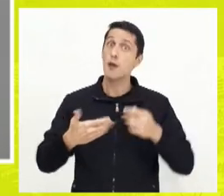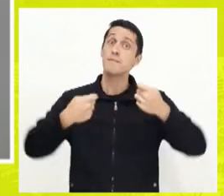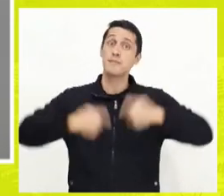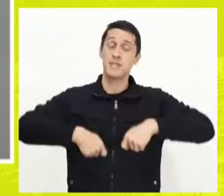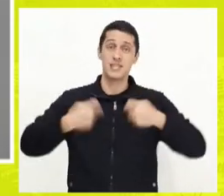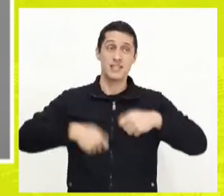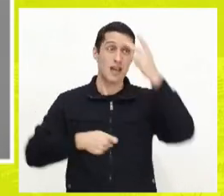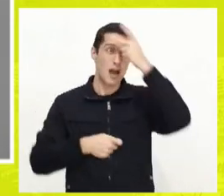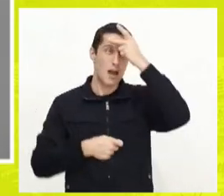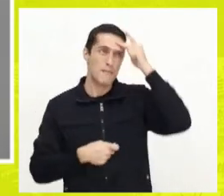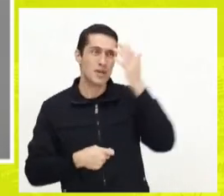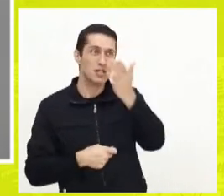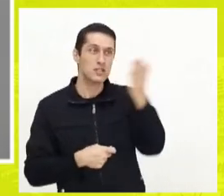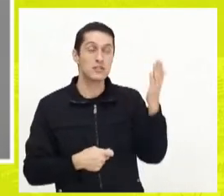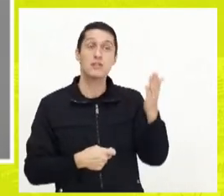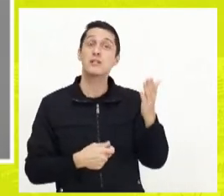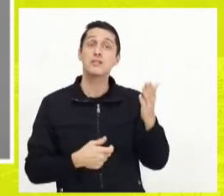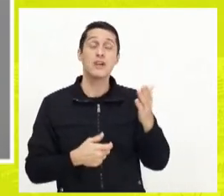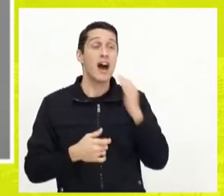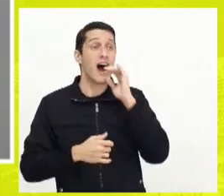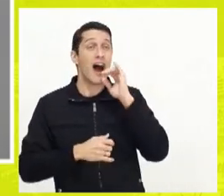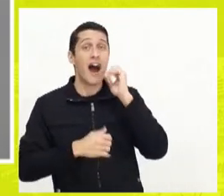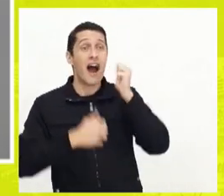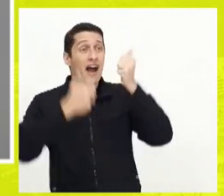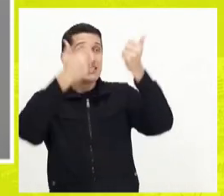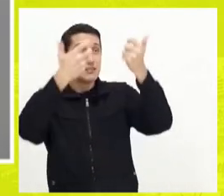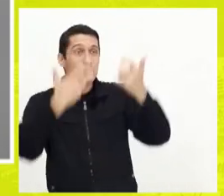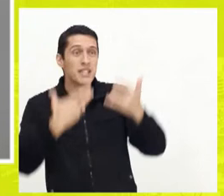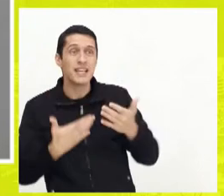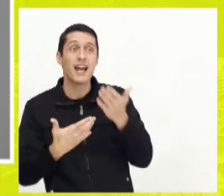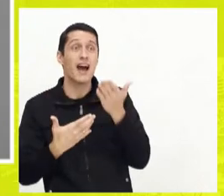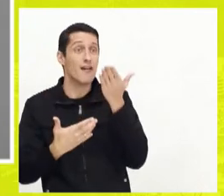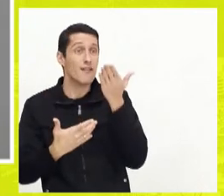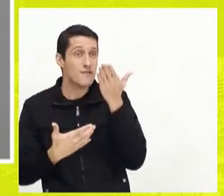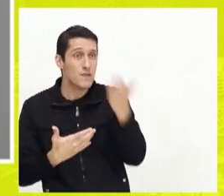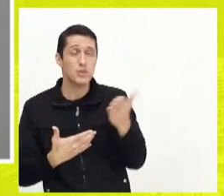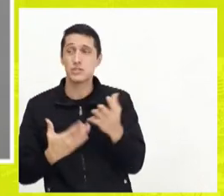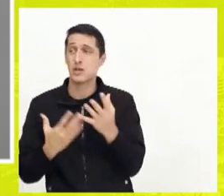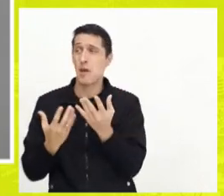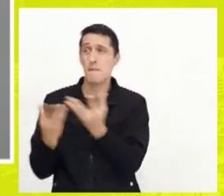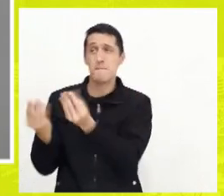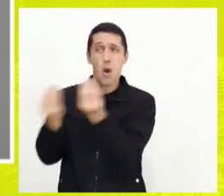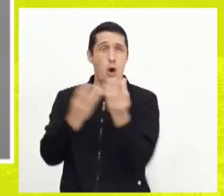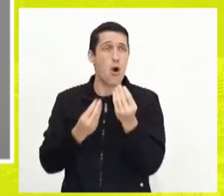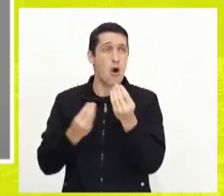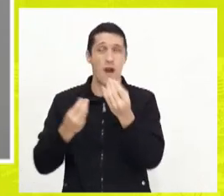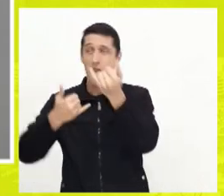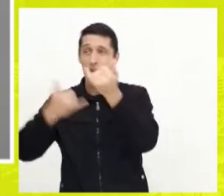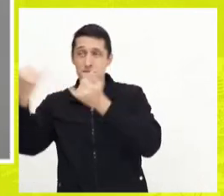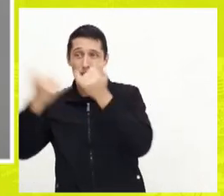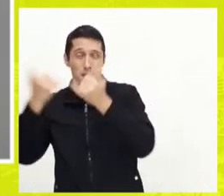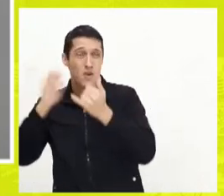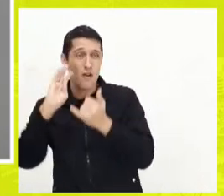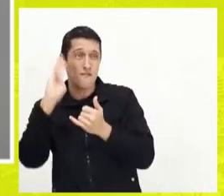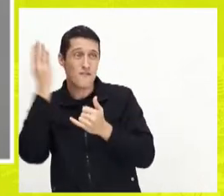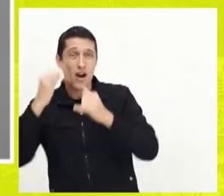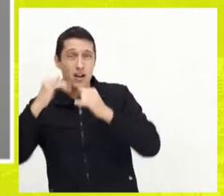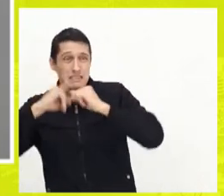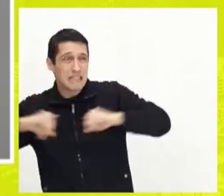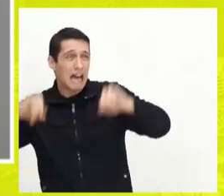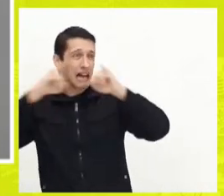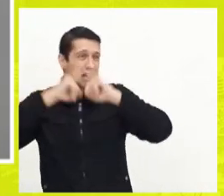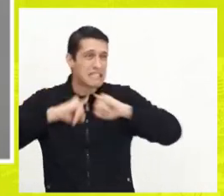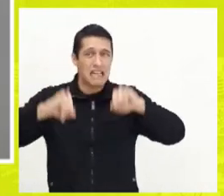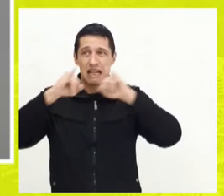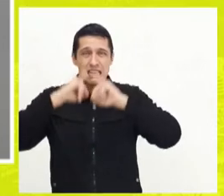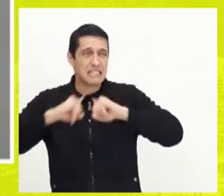that they are target of misinformation even though they don't want it even though they think they are somehow protected